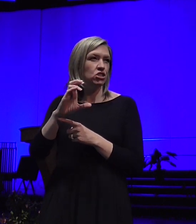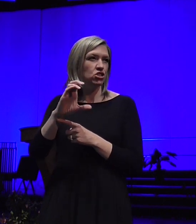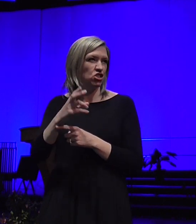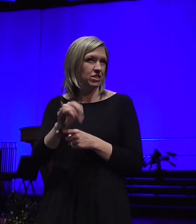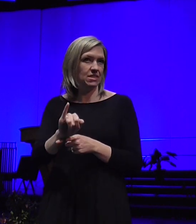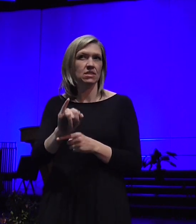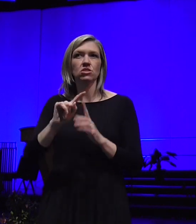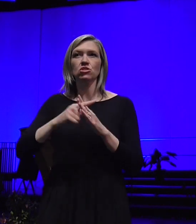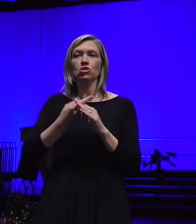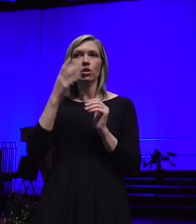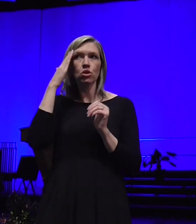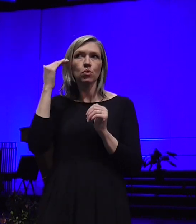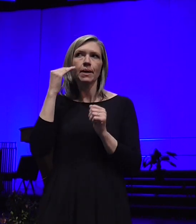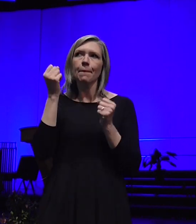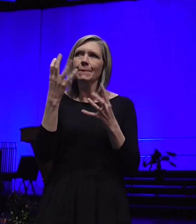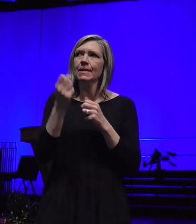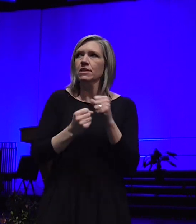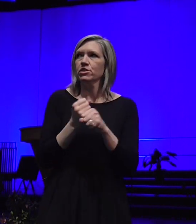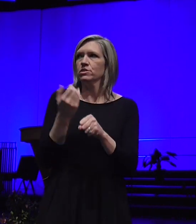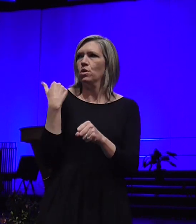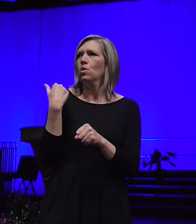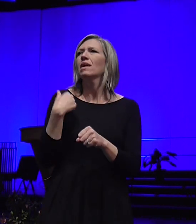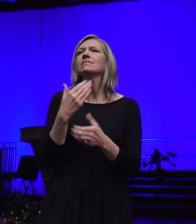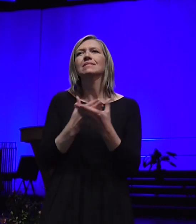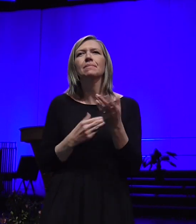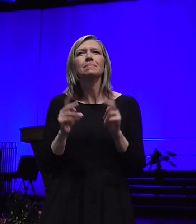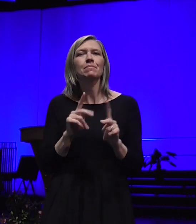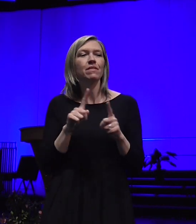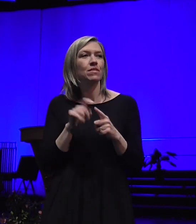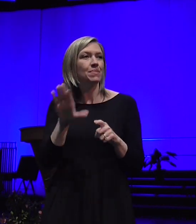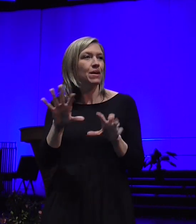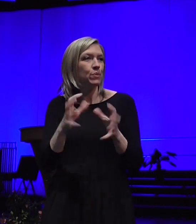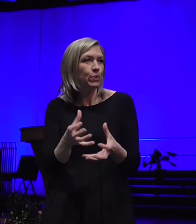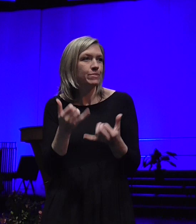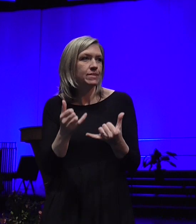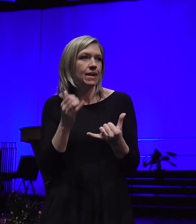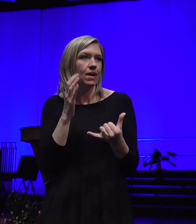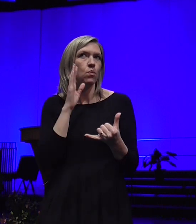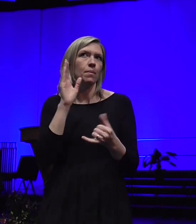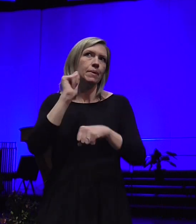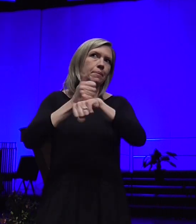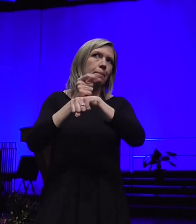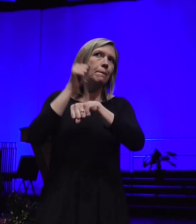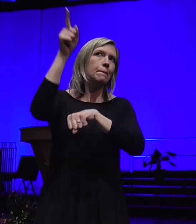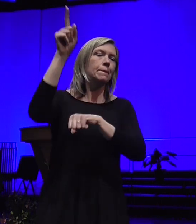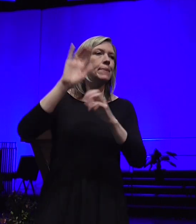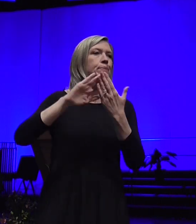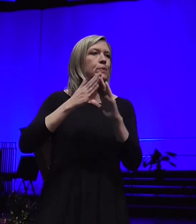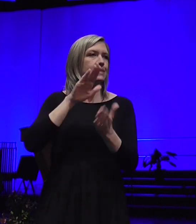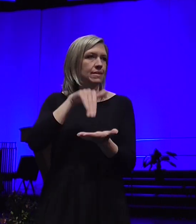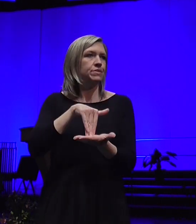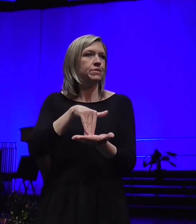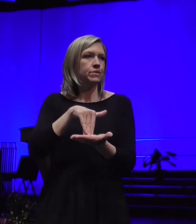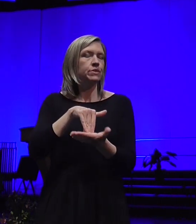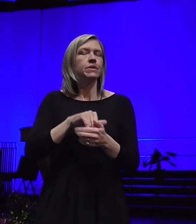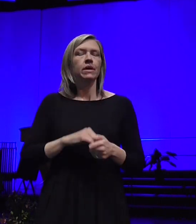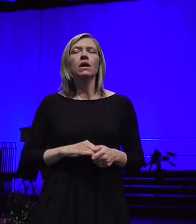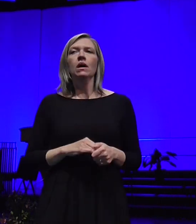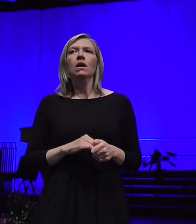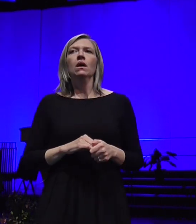We got some people here from that group today, and they'll be over in the community center. And so